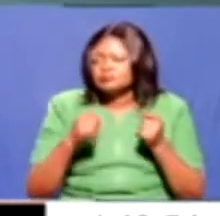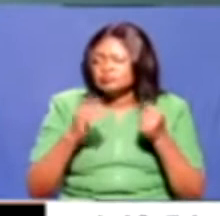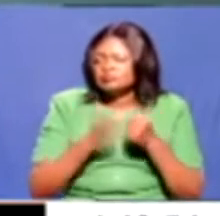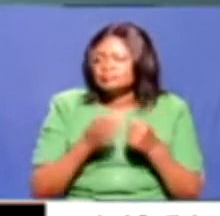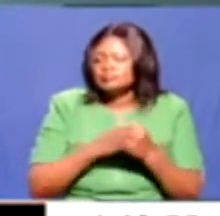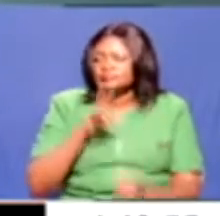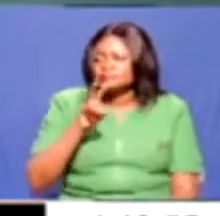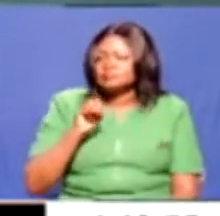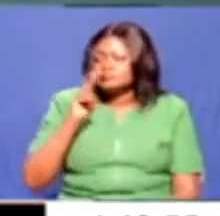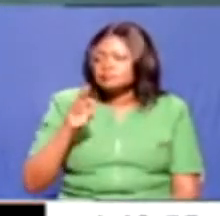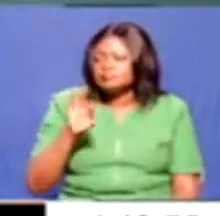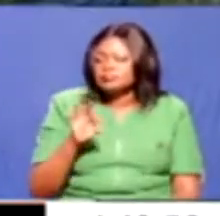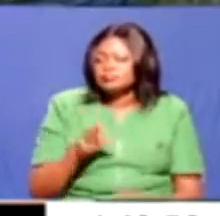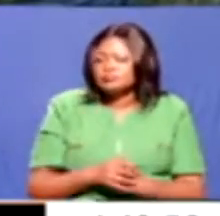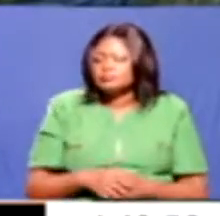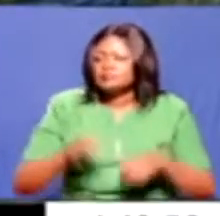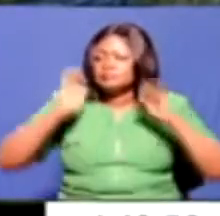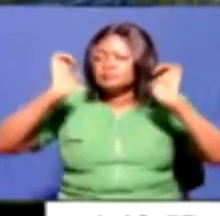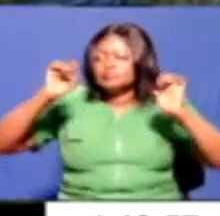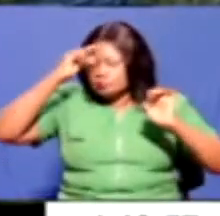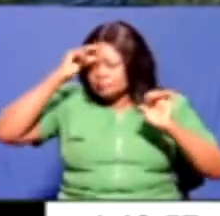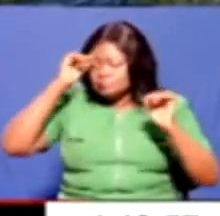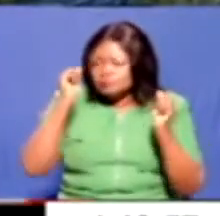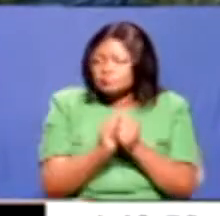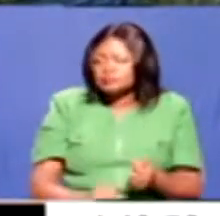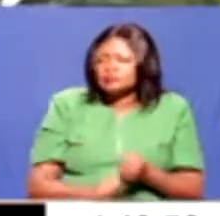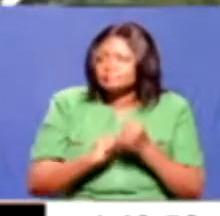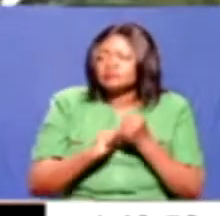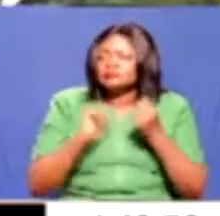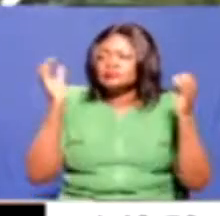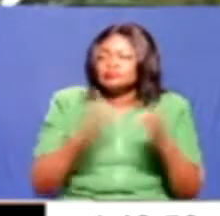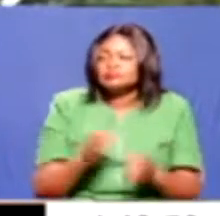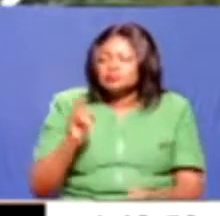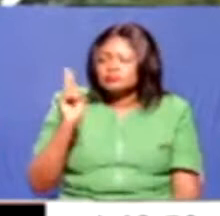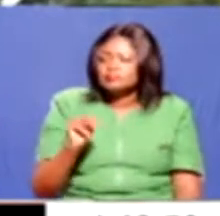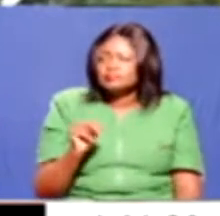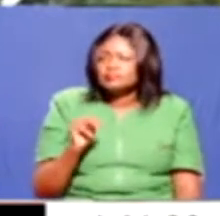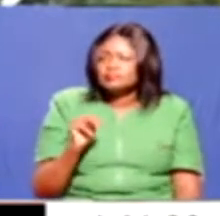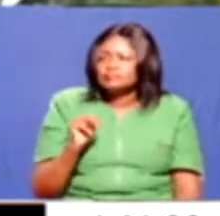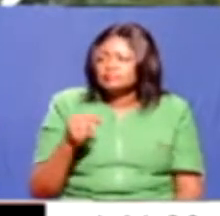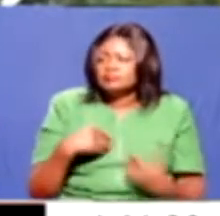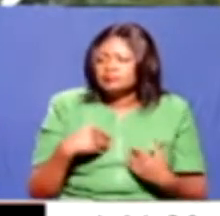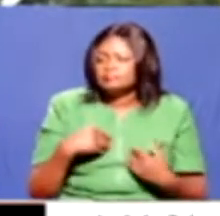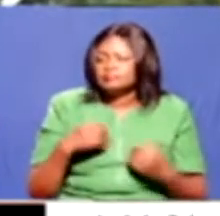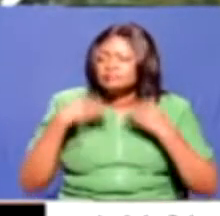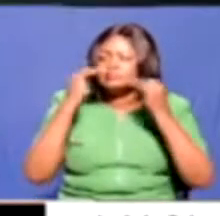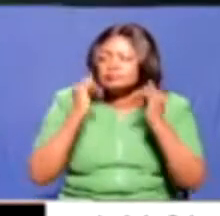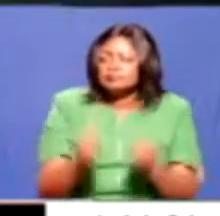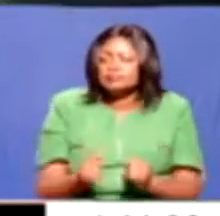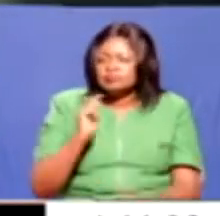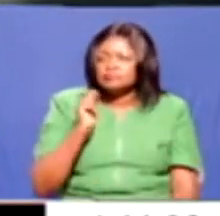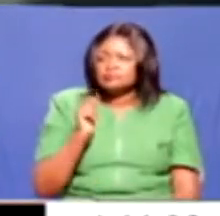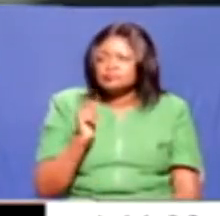2023. Meanwhile, the Ethiopian government, with the support of an agency of the United Nations, has issued a fresh tender to secure